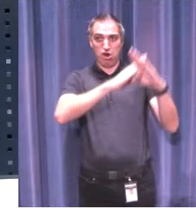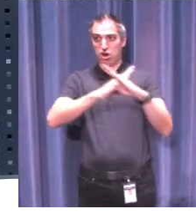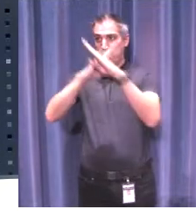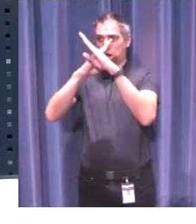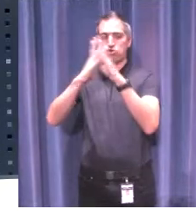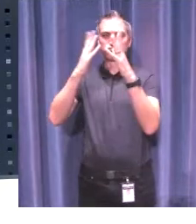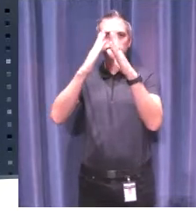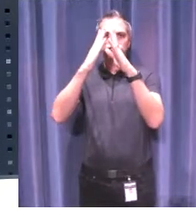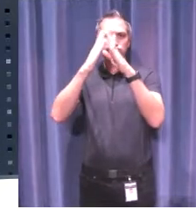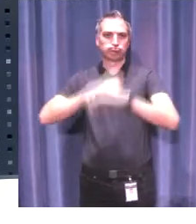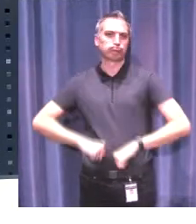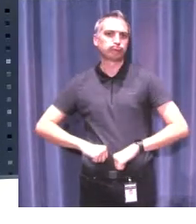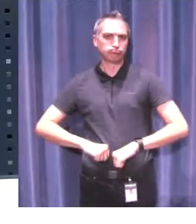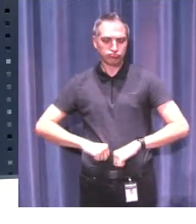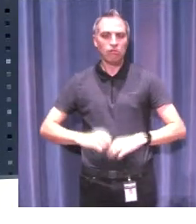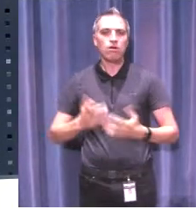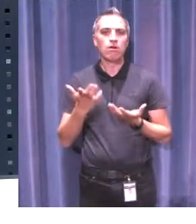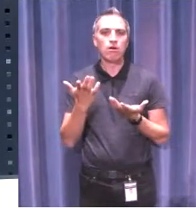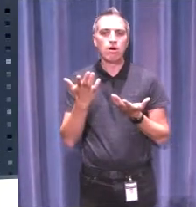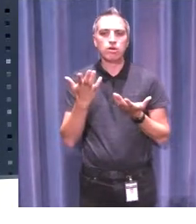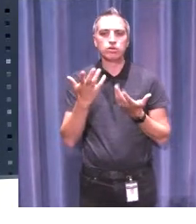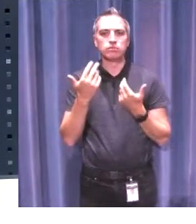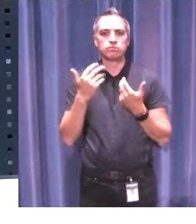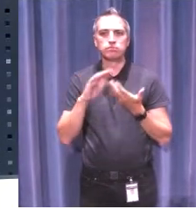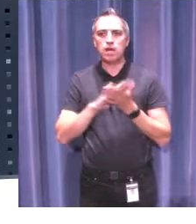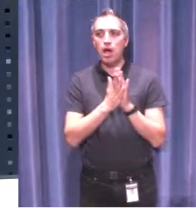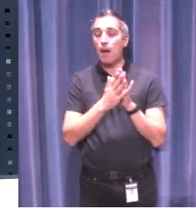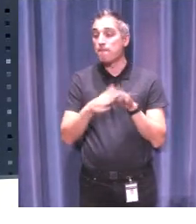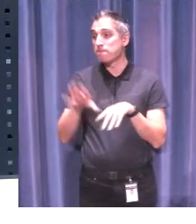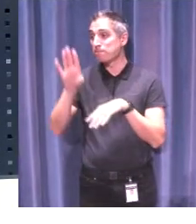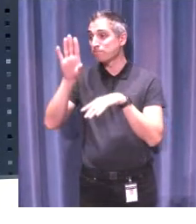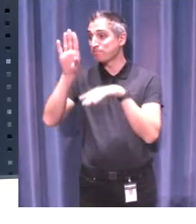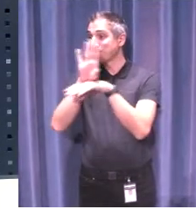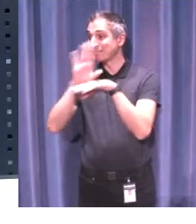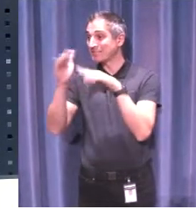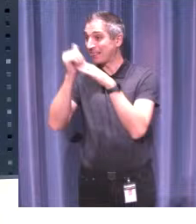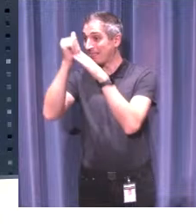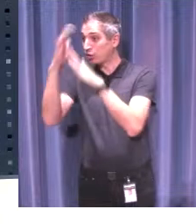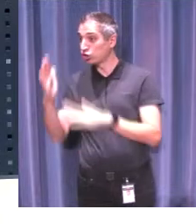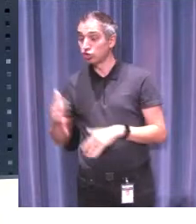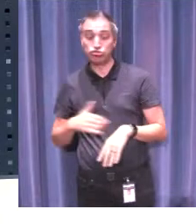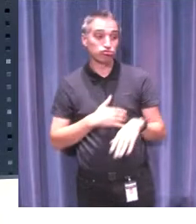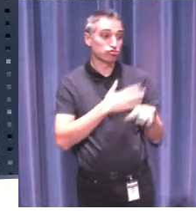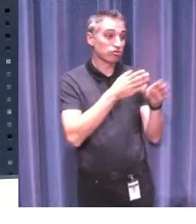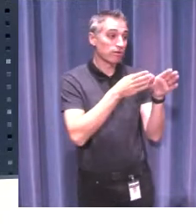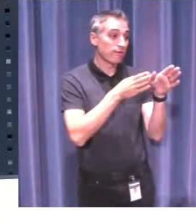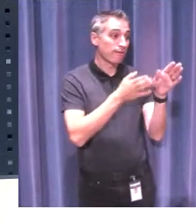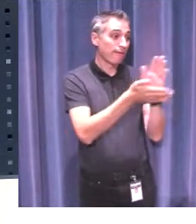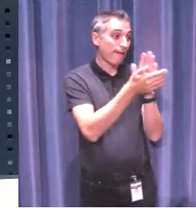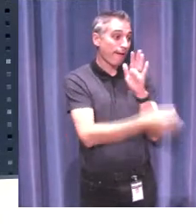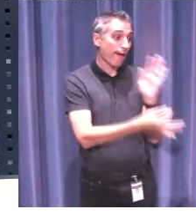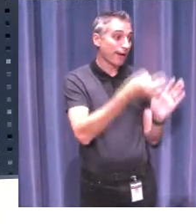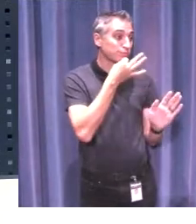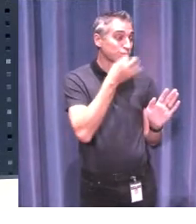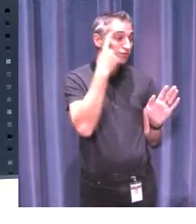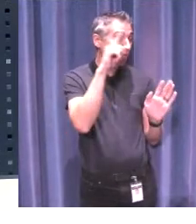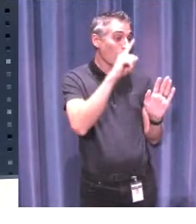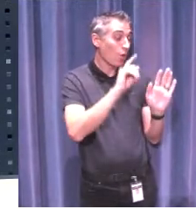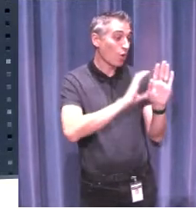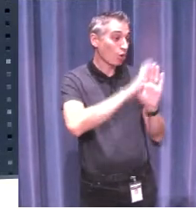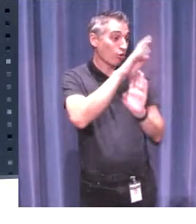liaison and the connection point between these industry leaders and the experts in developing